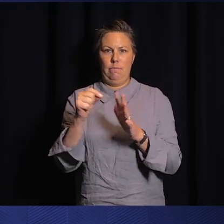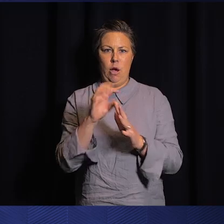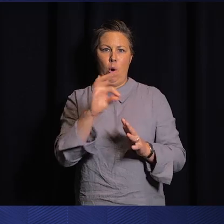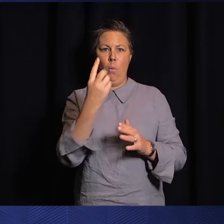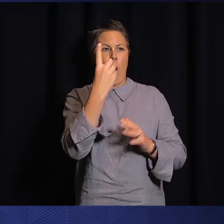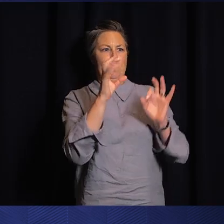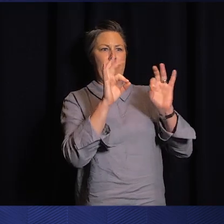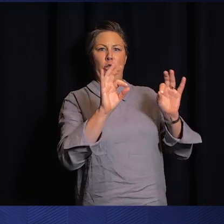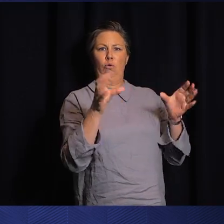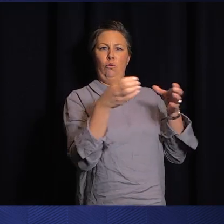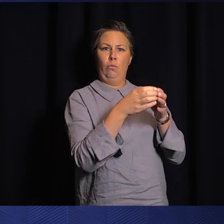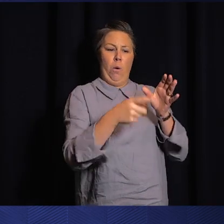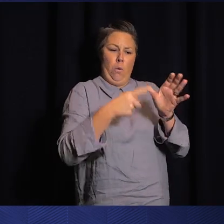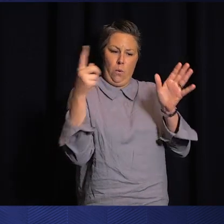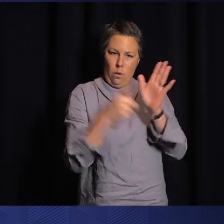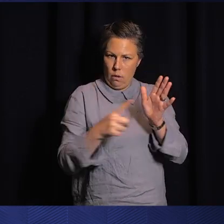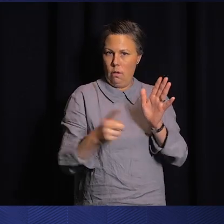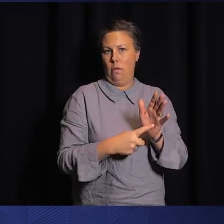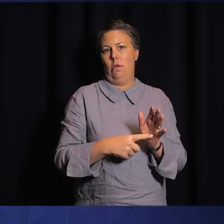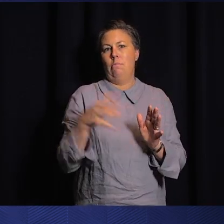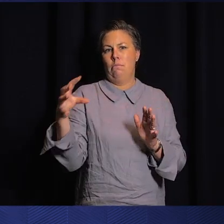stop here. Thank you.